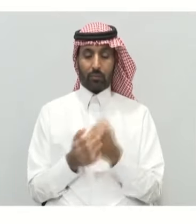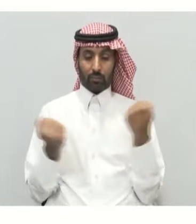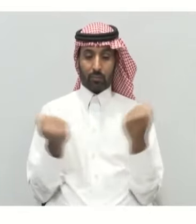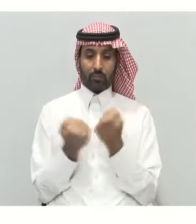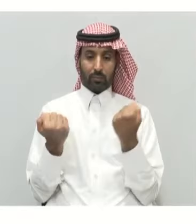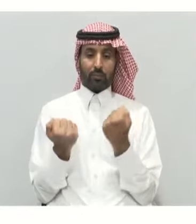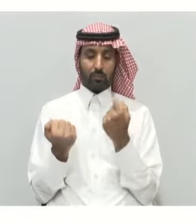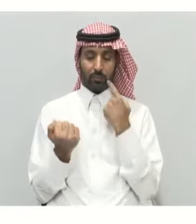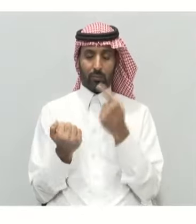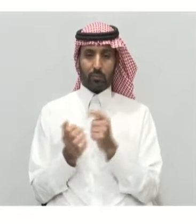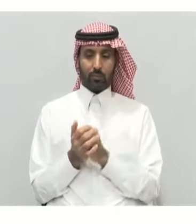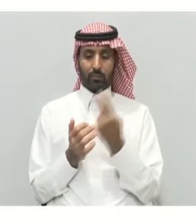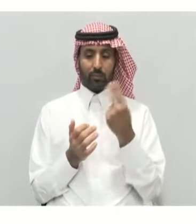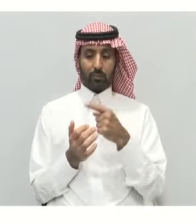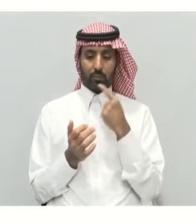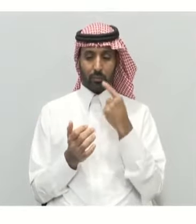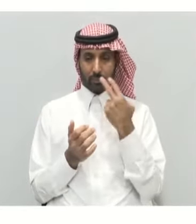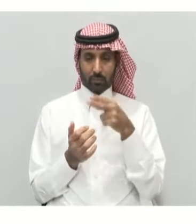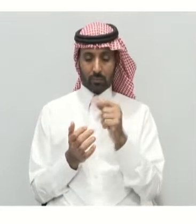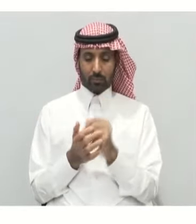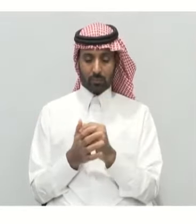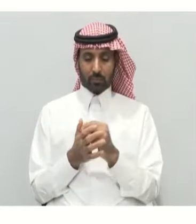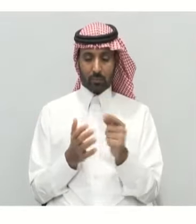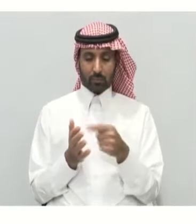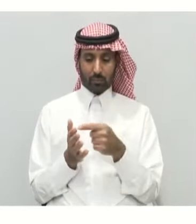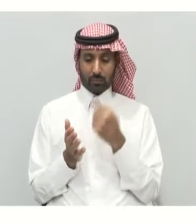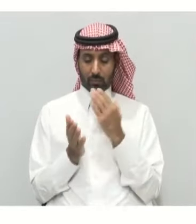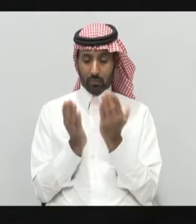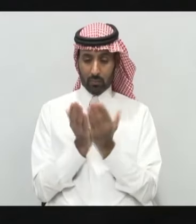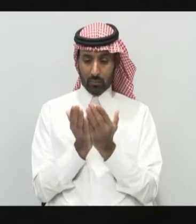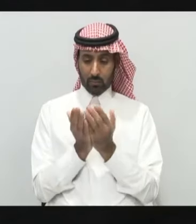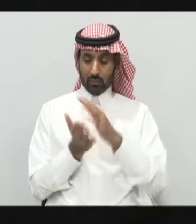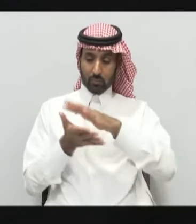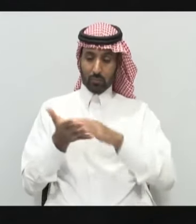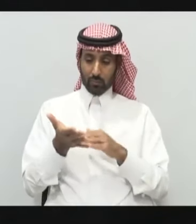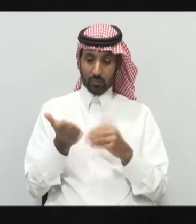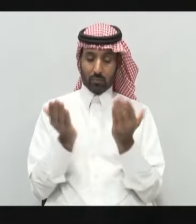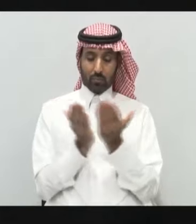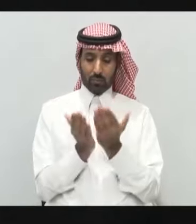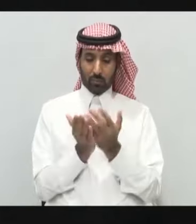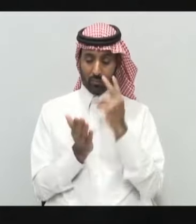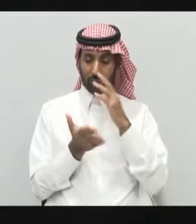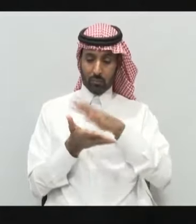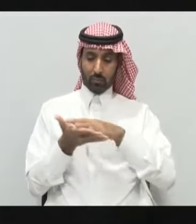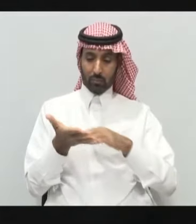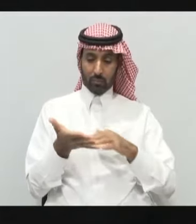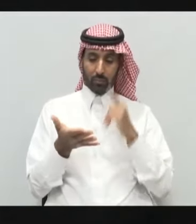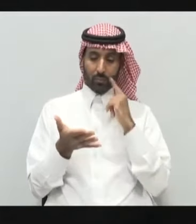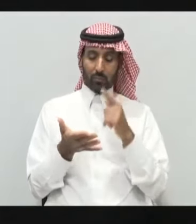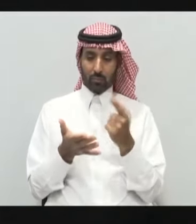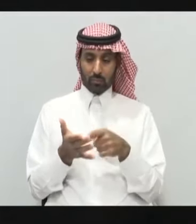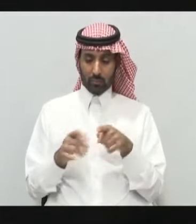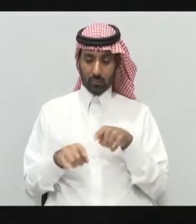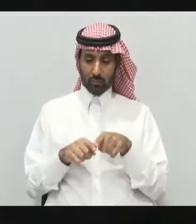we have on page 12, here as you can see, this is the school schedule, the school table for our